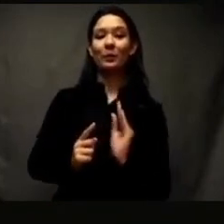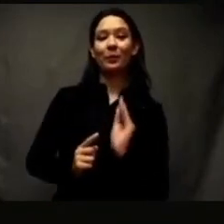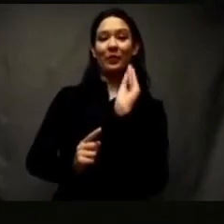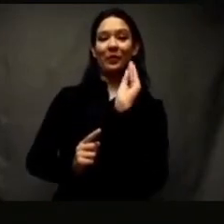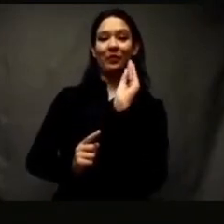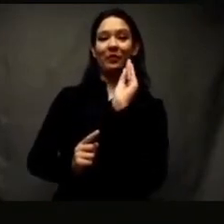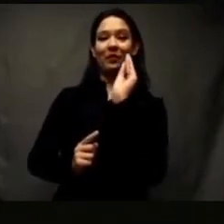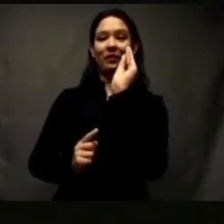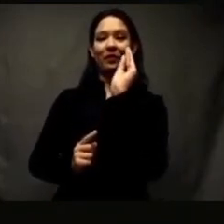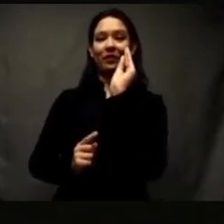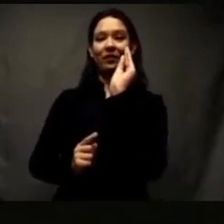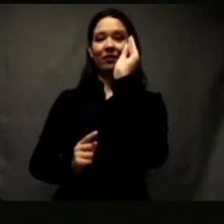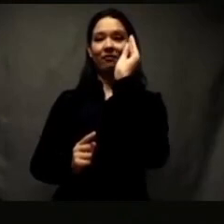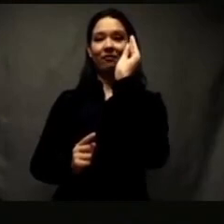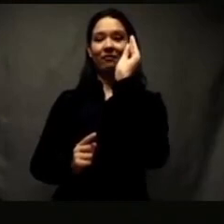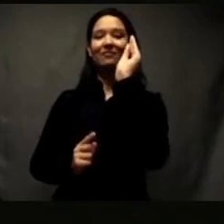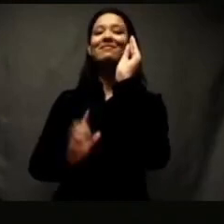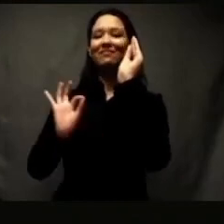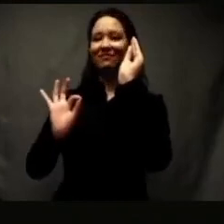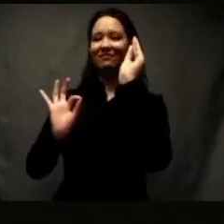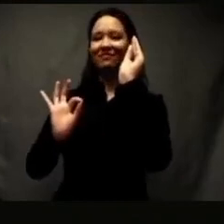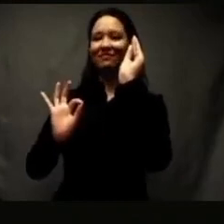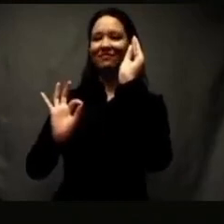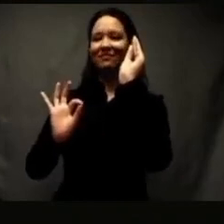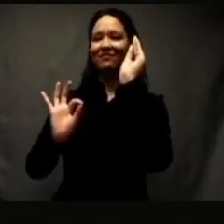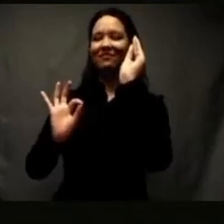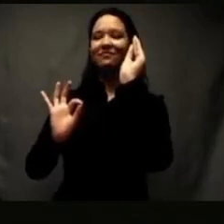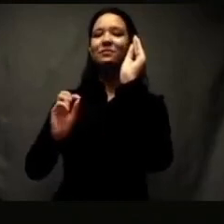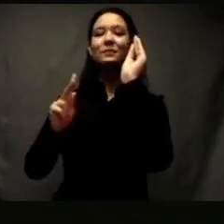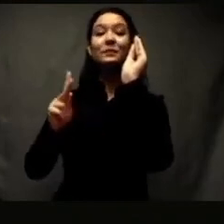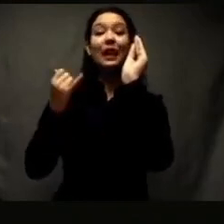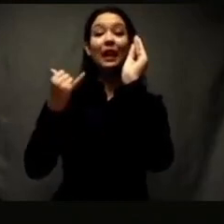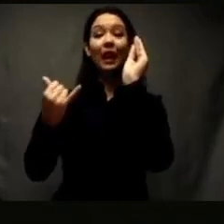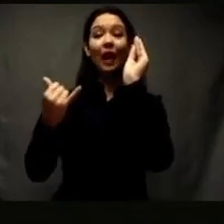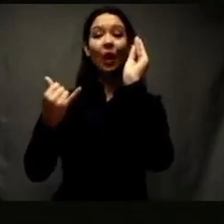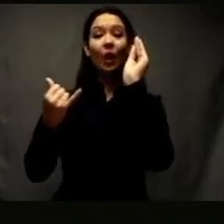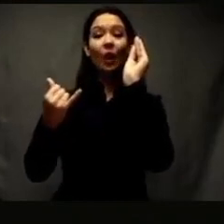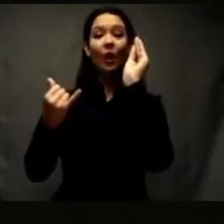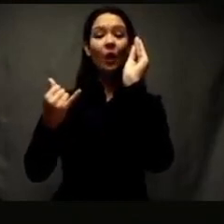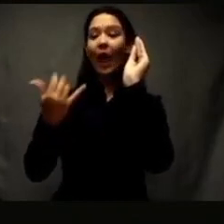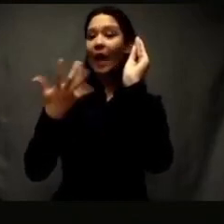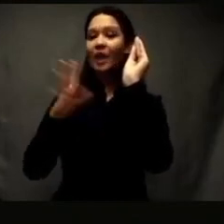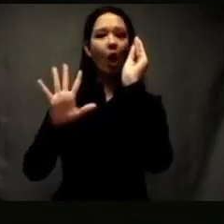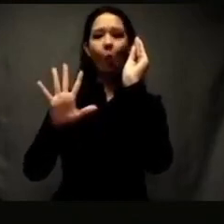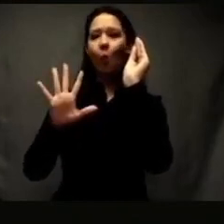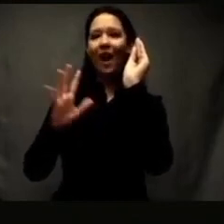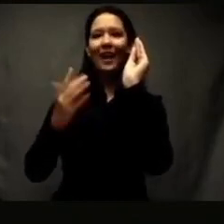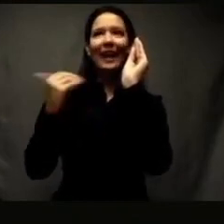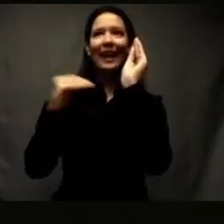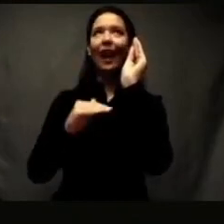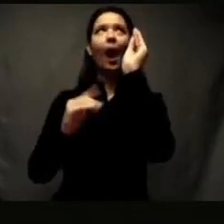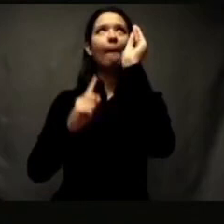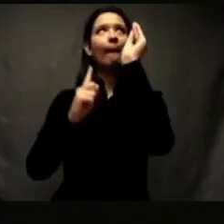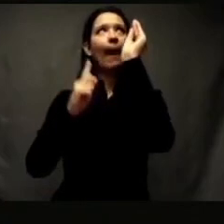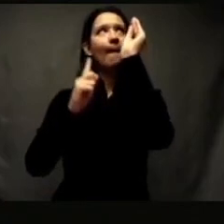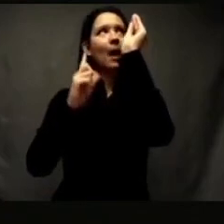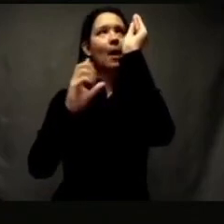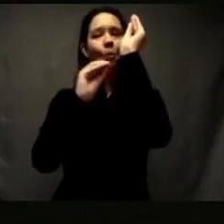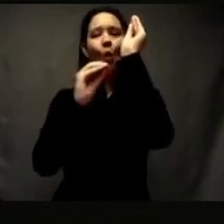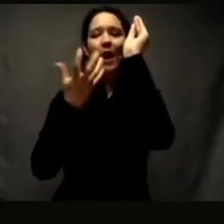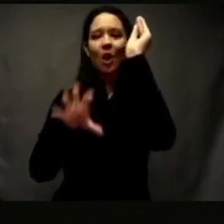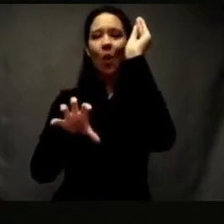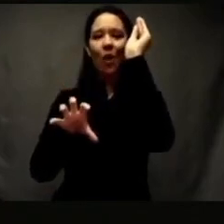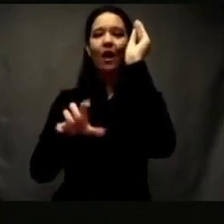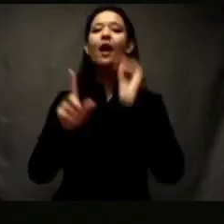go. Okay, so now I don't want shark to just continuously move up. And Maddie, I